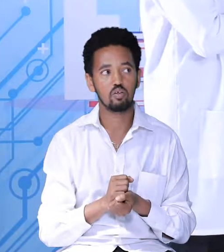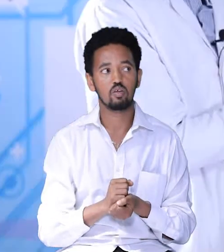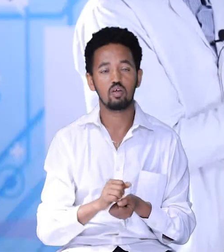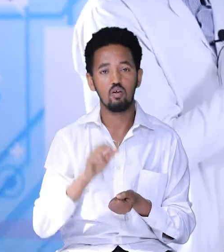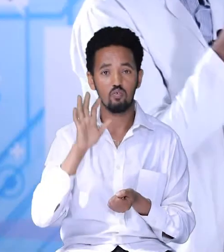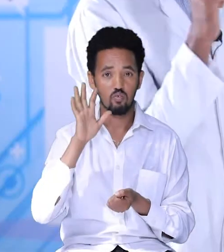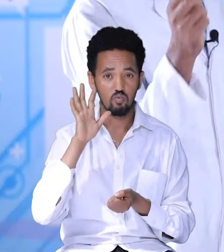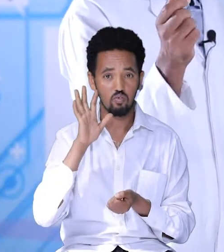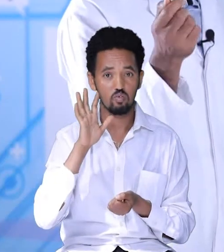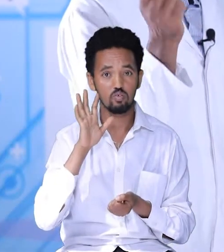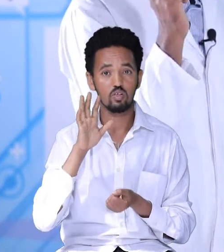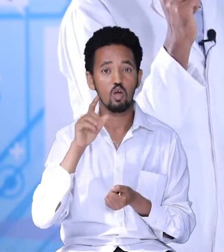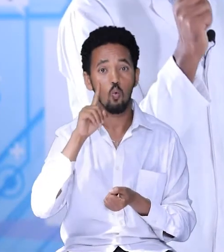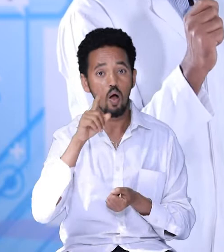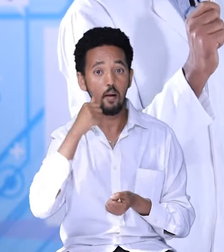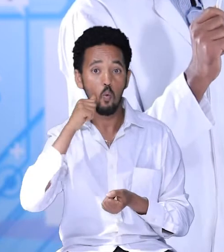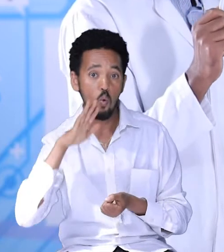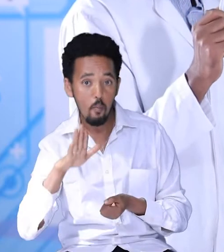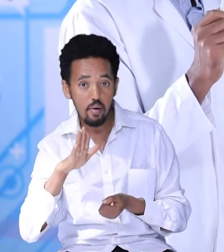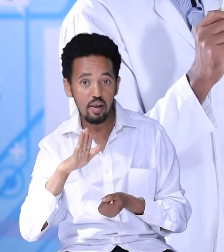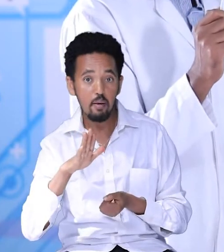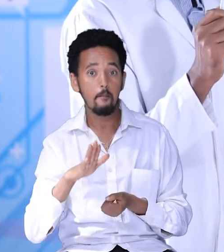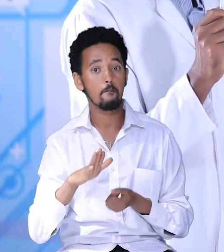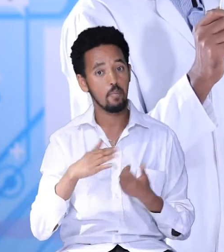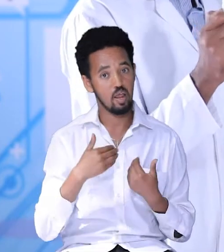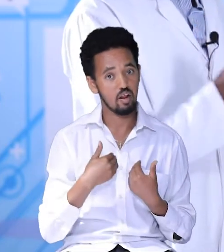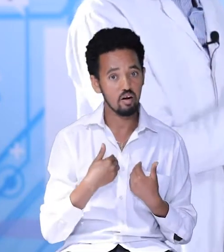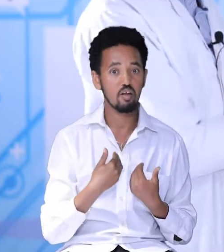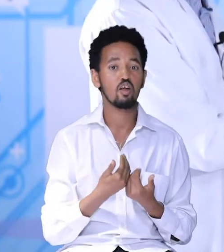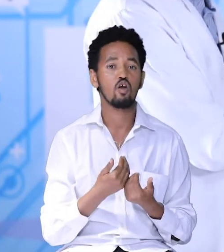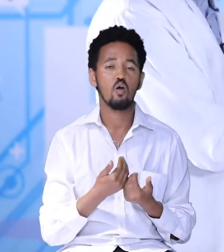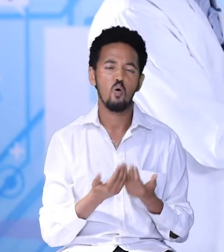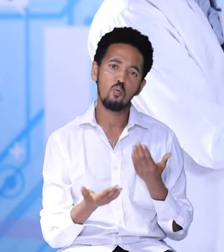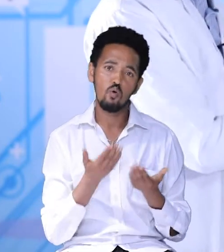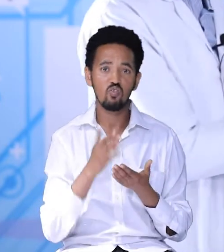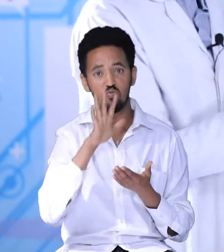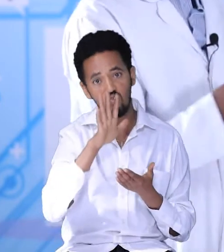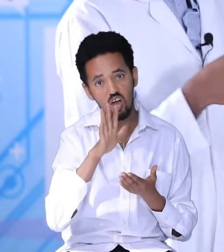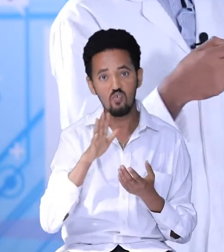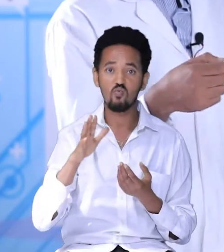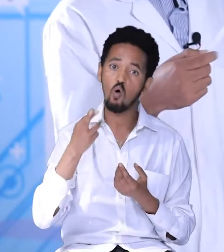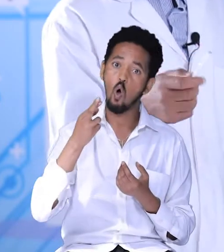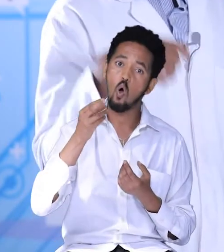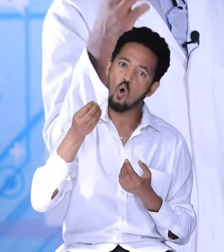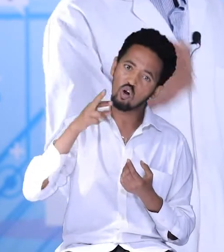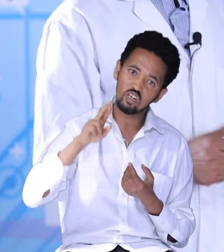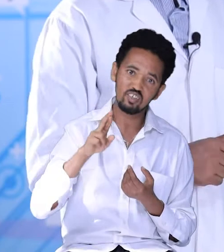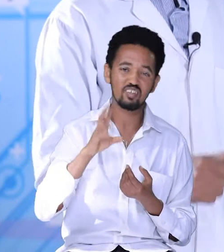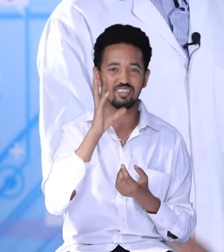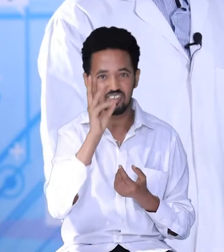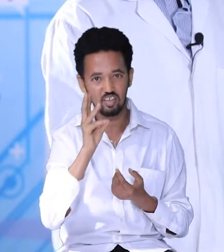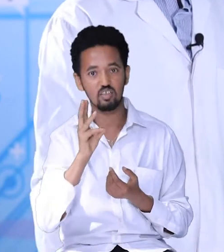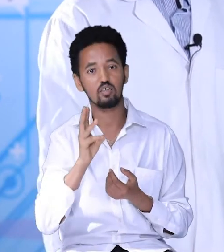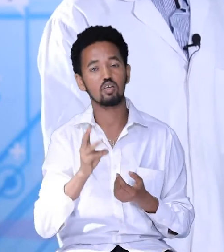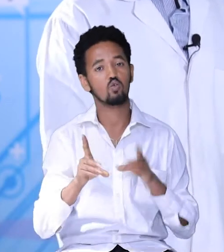5.4 means one woman may bear almost 5 or 6 children during her